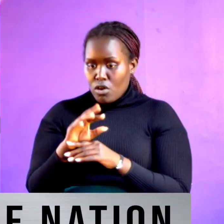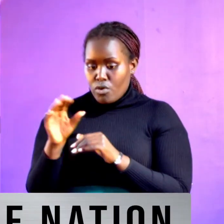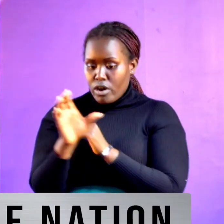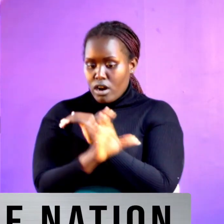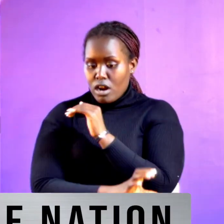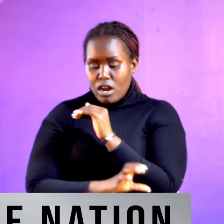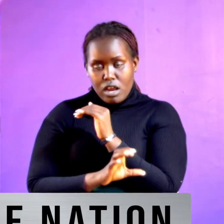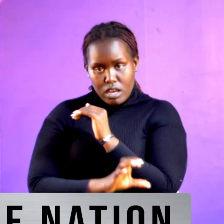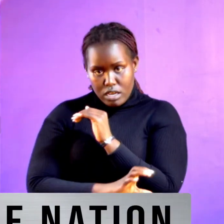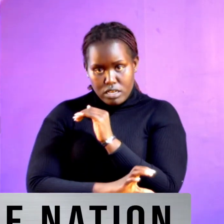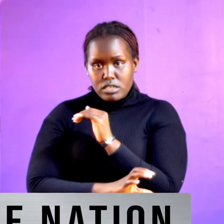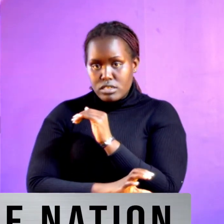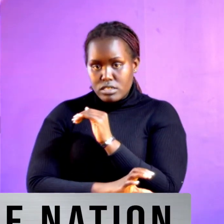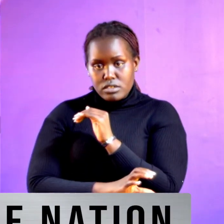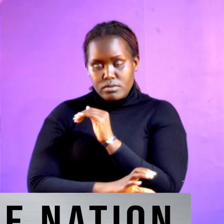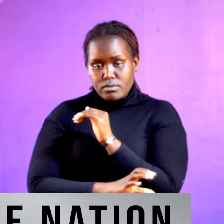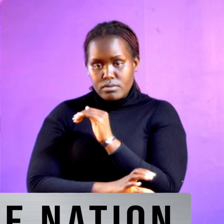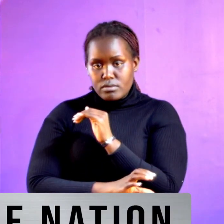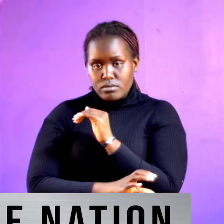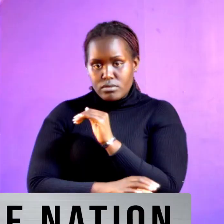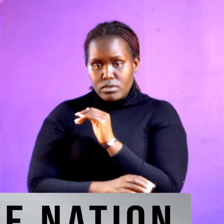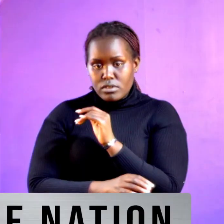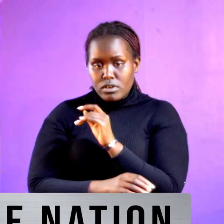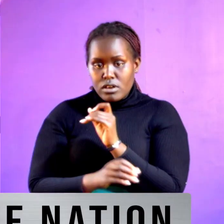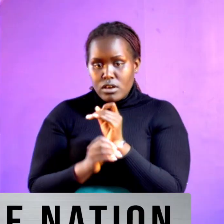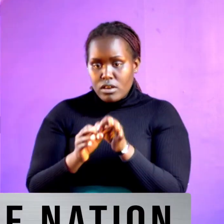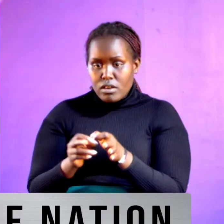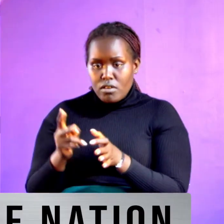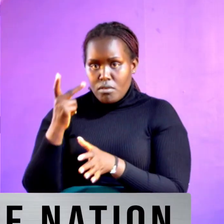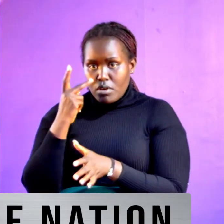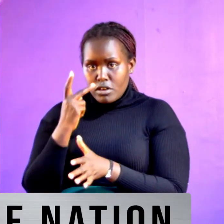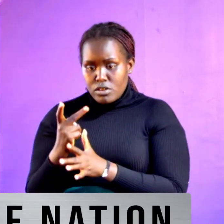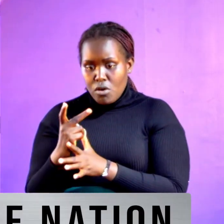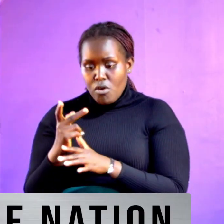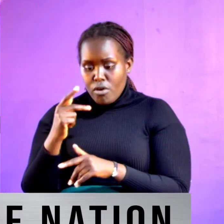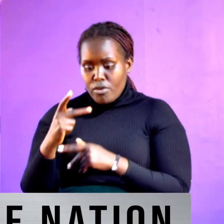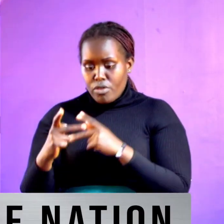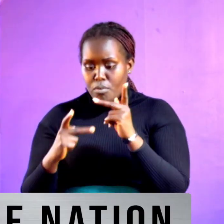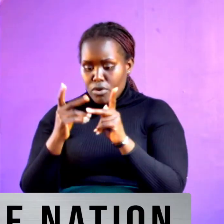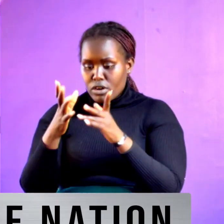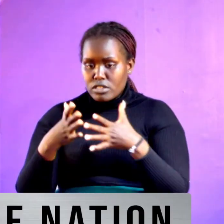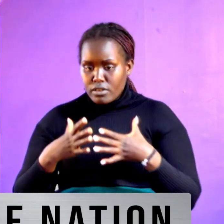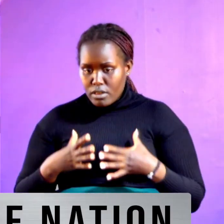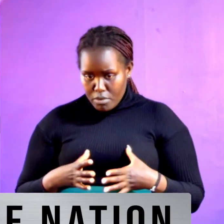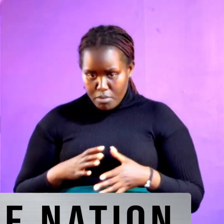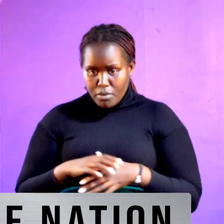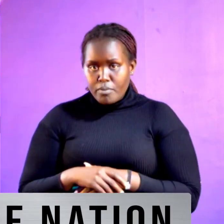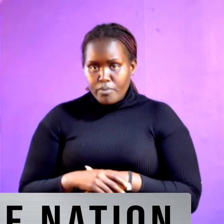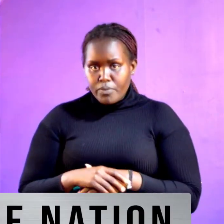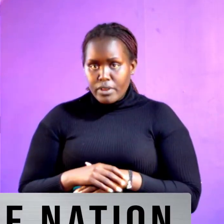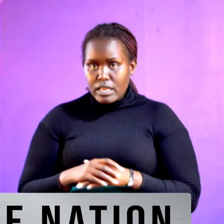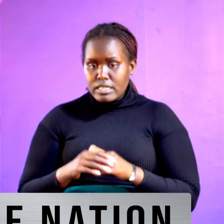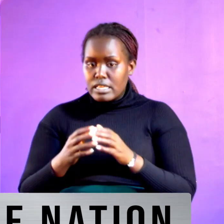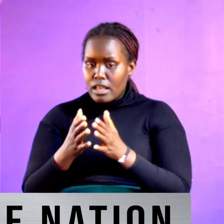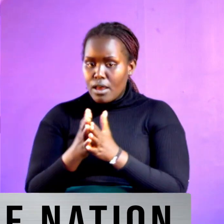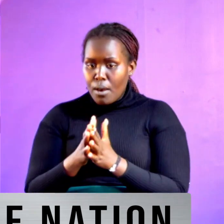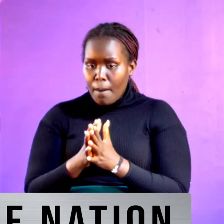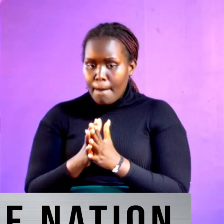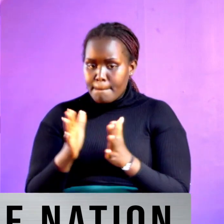say, is that it's solving the problems of the people. Is the most primary and the most urgent thing to